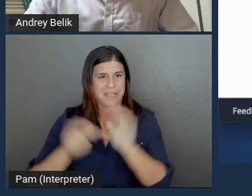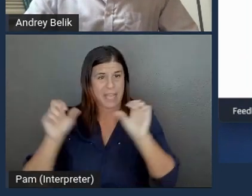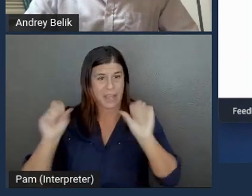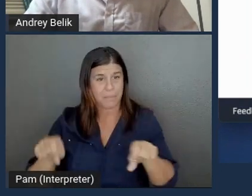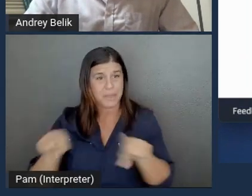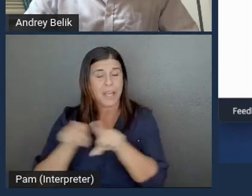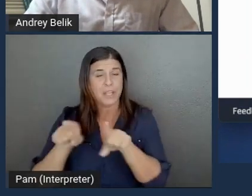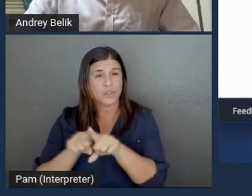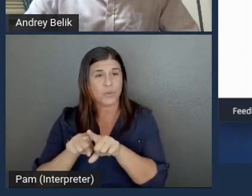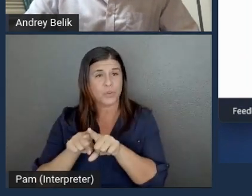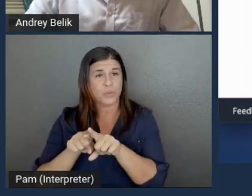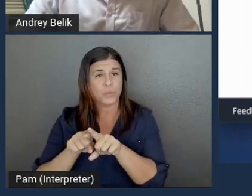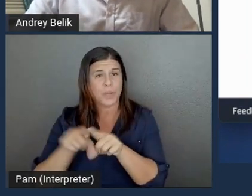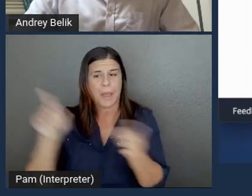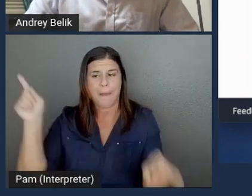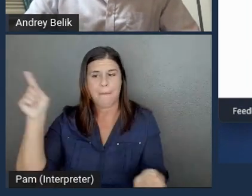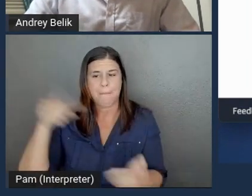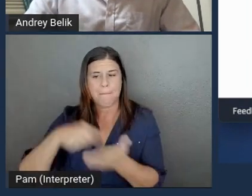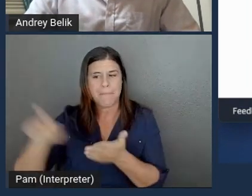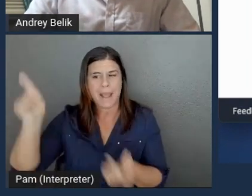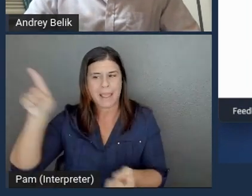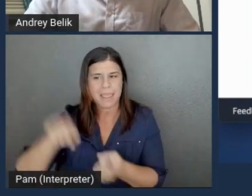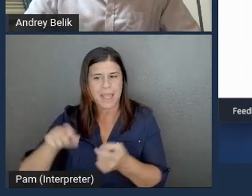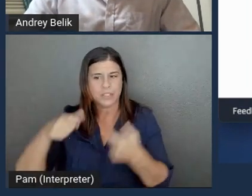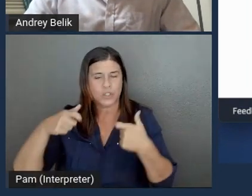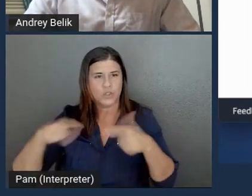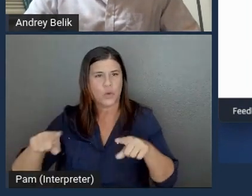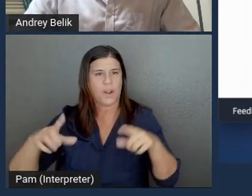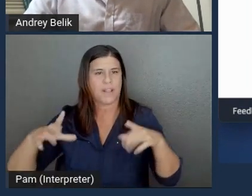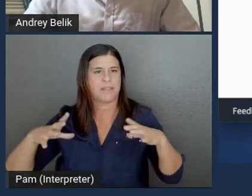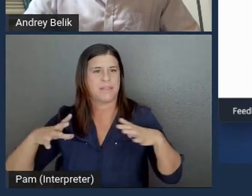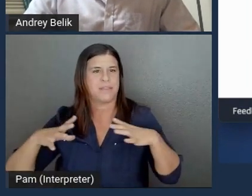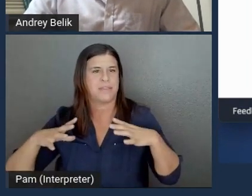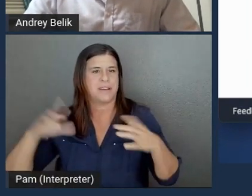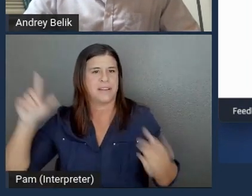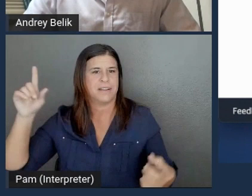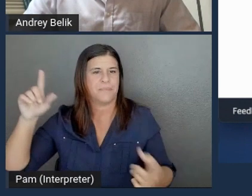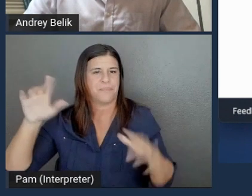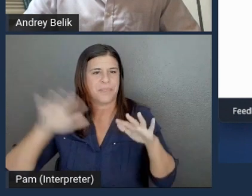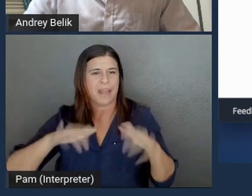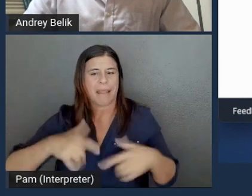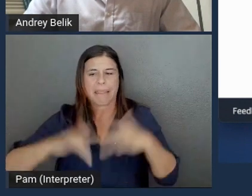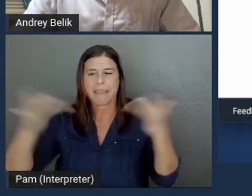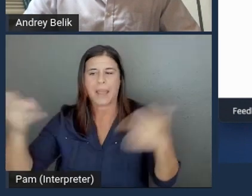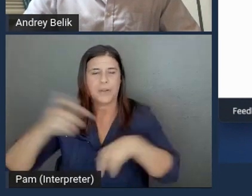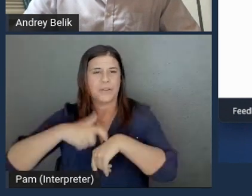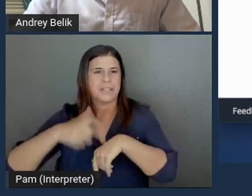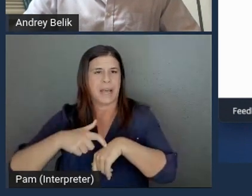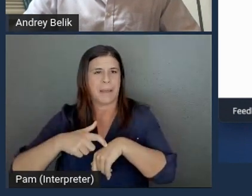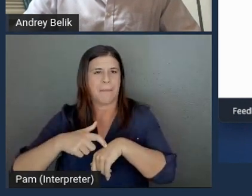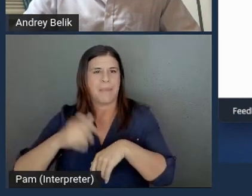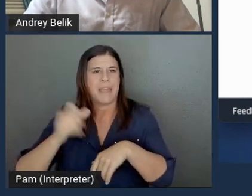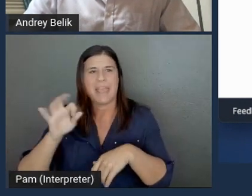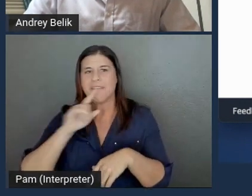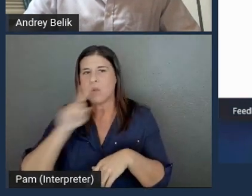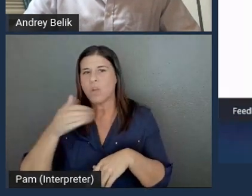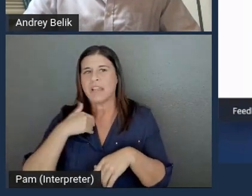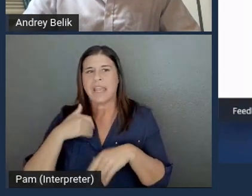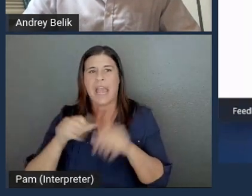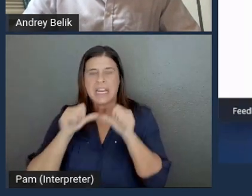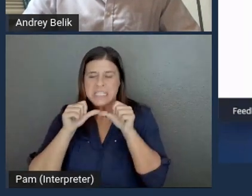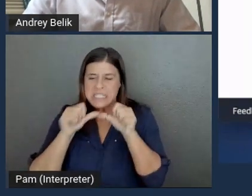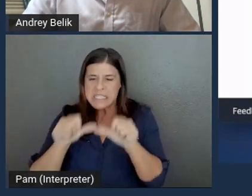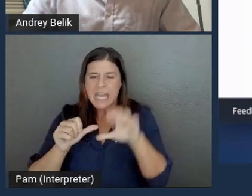also pay less during the off hours than I was before if I had previously had a really static cluster that was